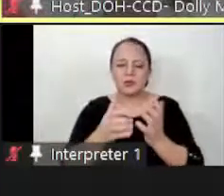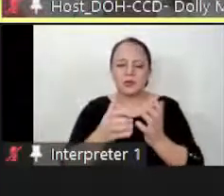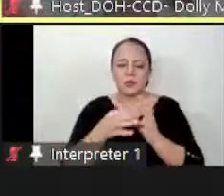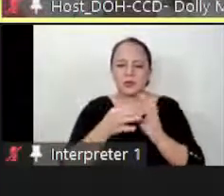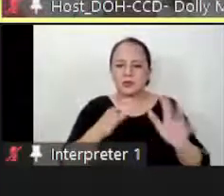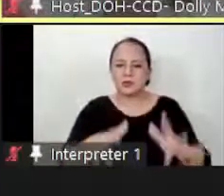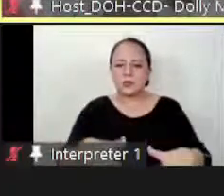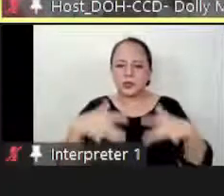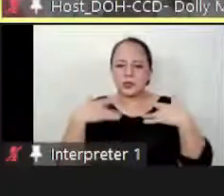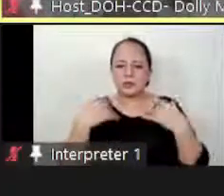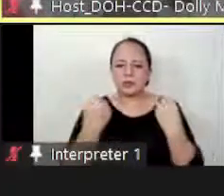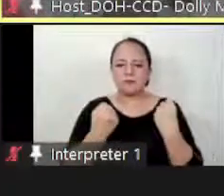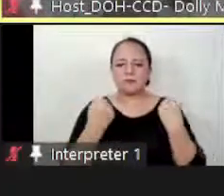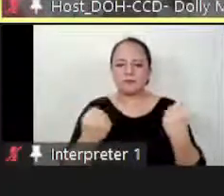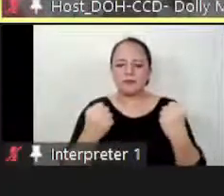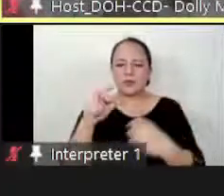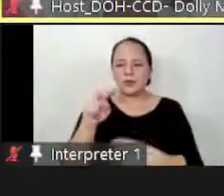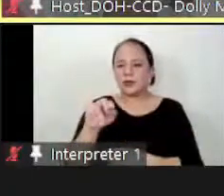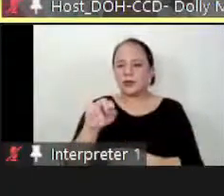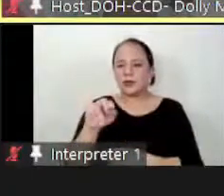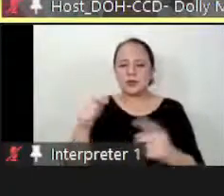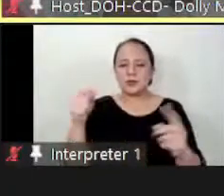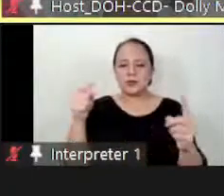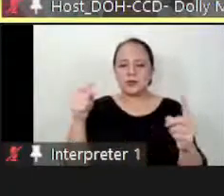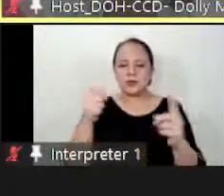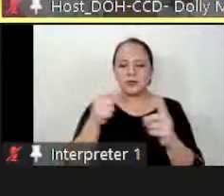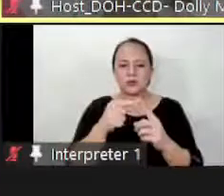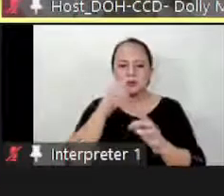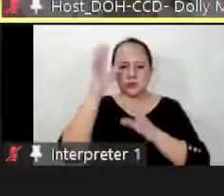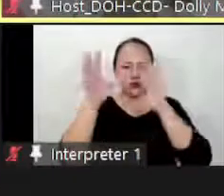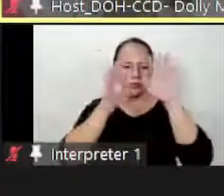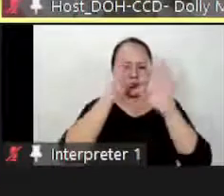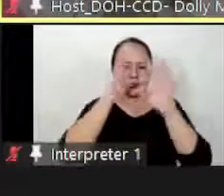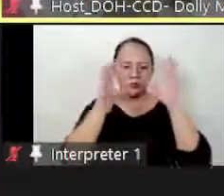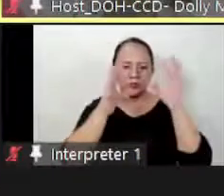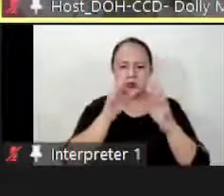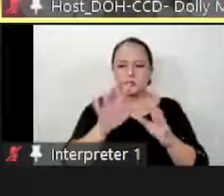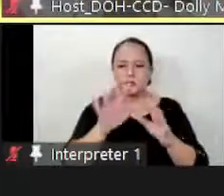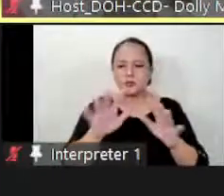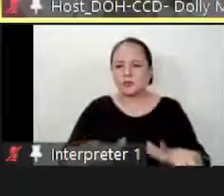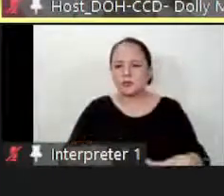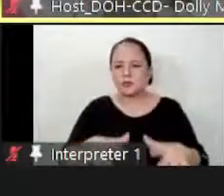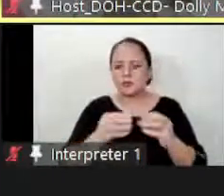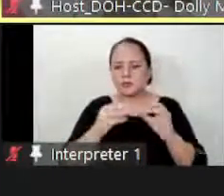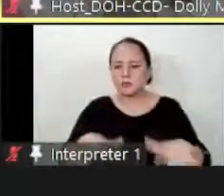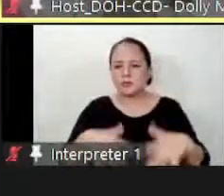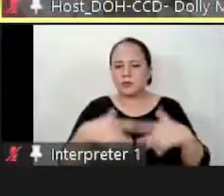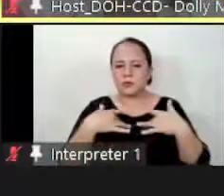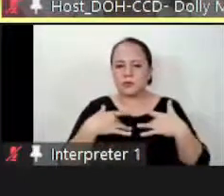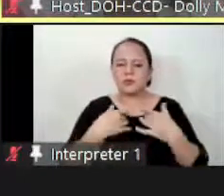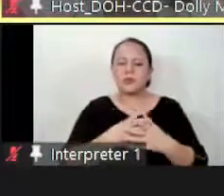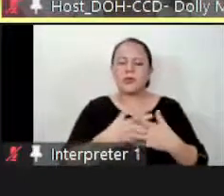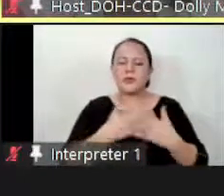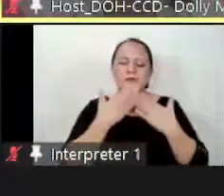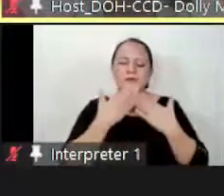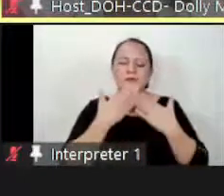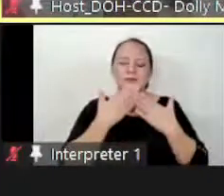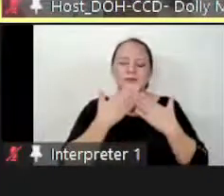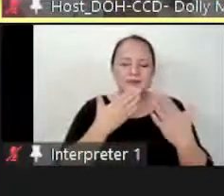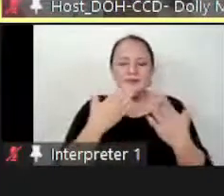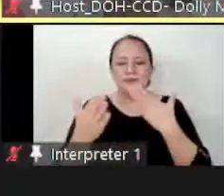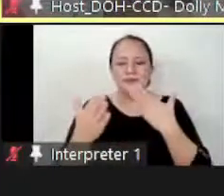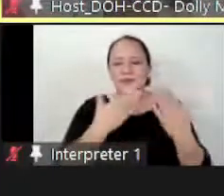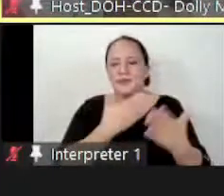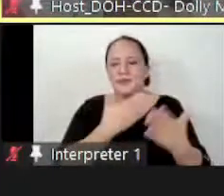and strengthen NICA towards the salvation of more lives. I heartily thank everyone who